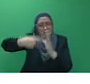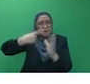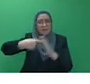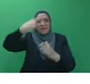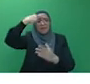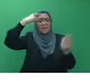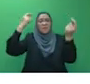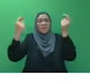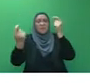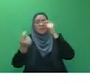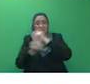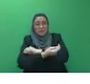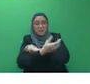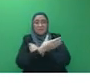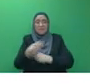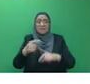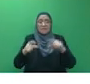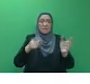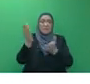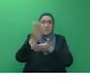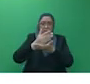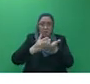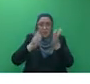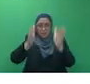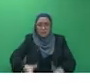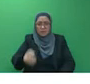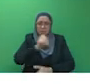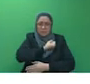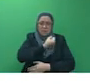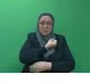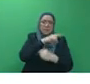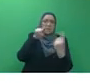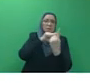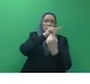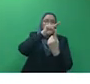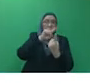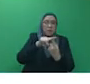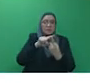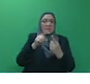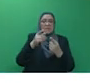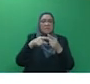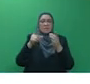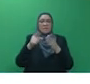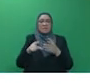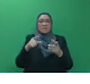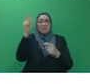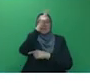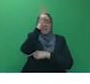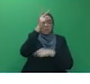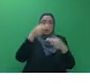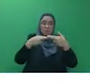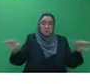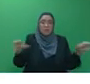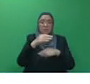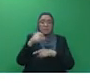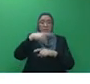and then we saw people suffer because you know the when the government uh launched the erp and psu schemes to help percaso was